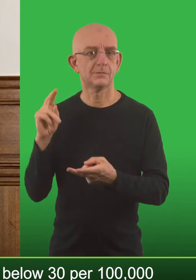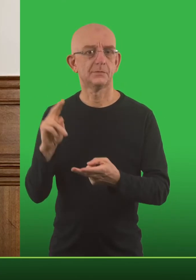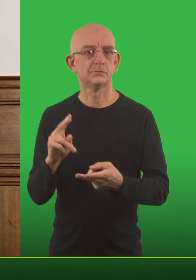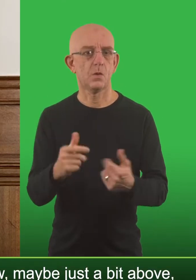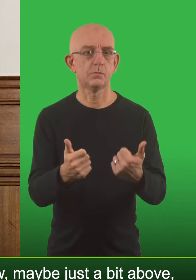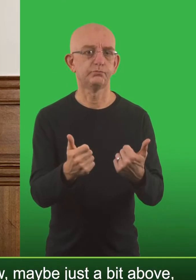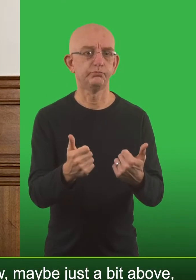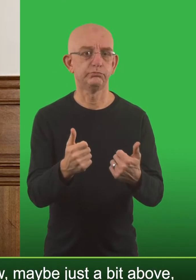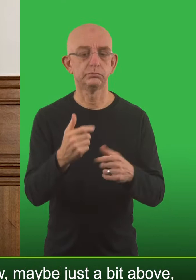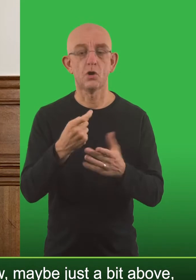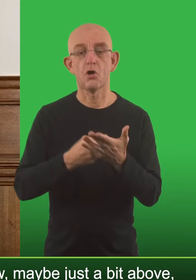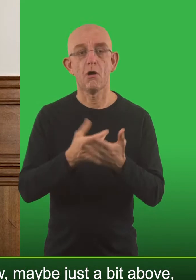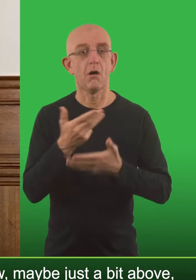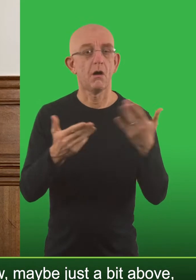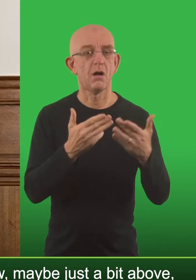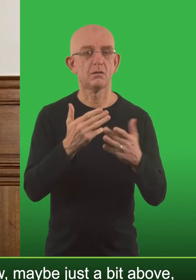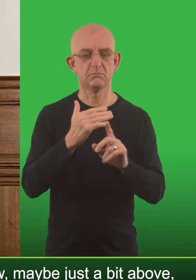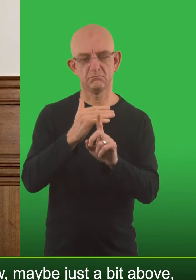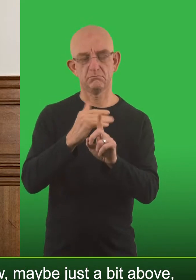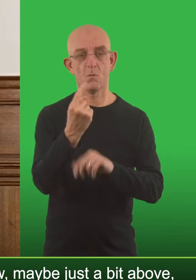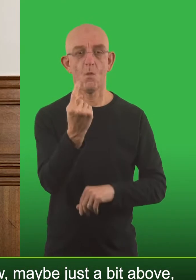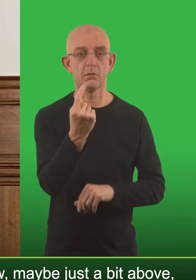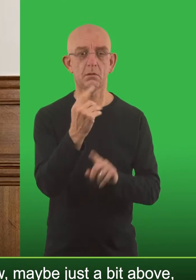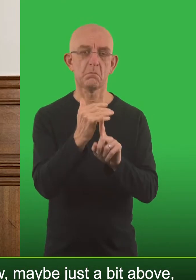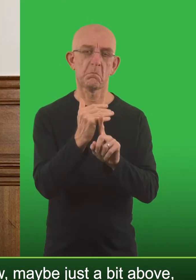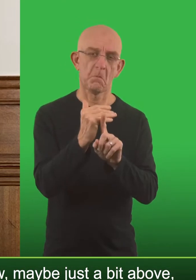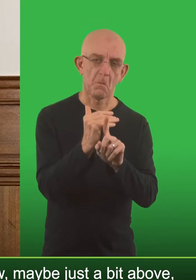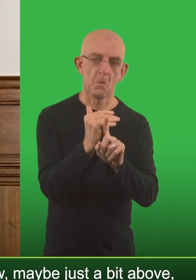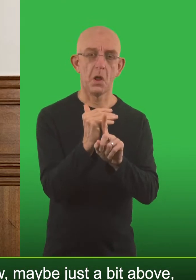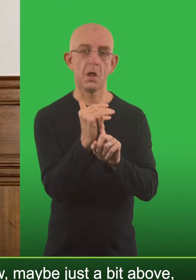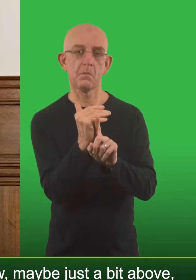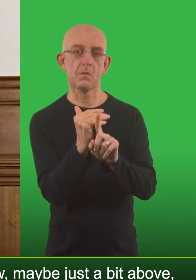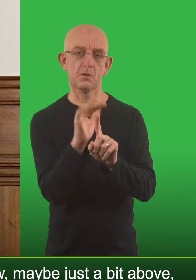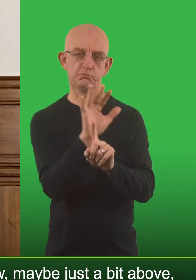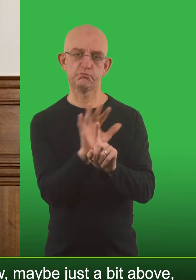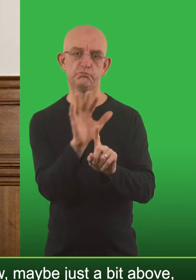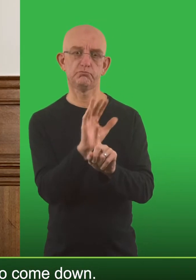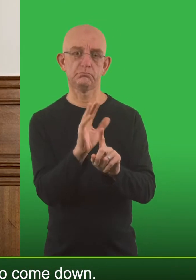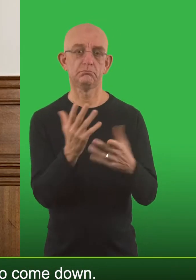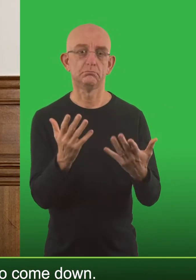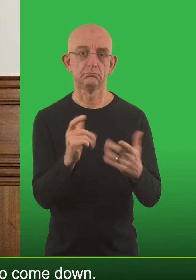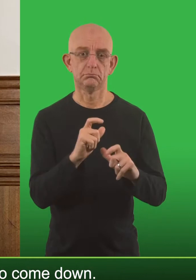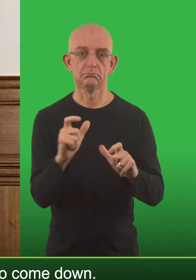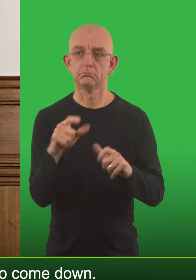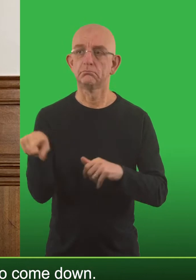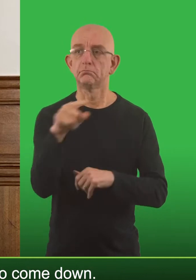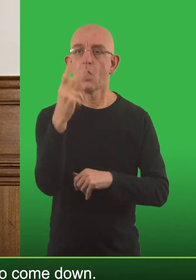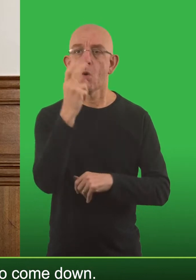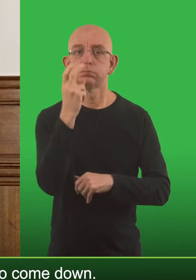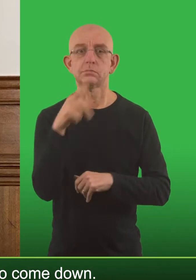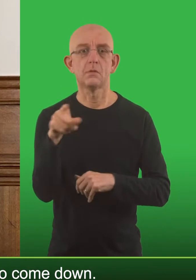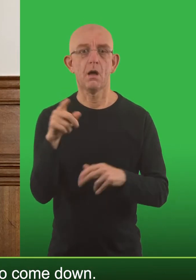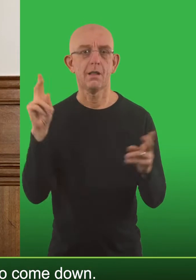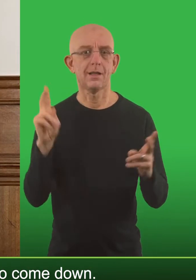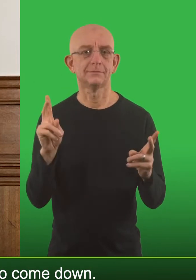time now. R is probably about 1, maybe just a bit below, maybe just a bit above, but there or thereabouts. The rates in the